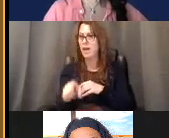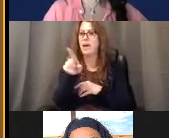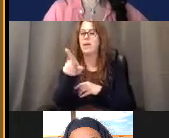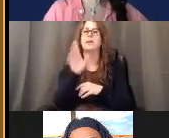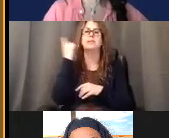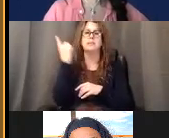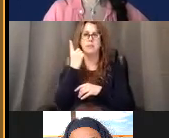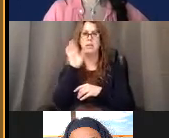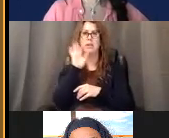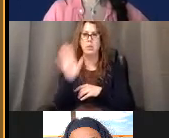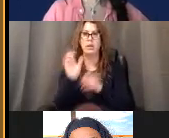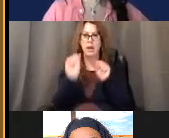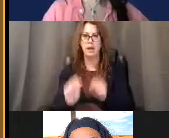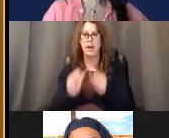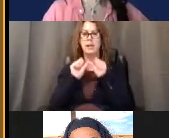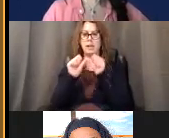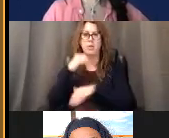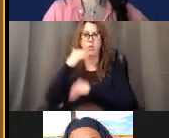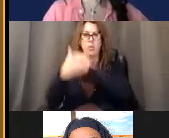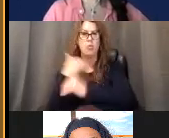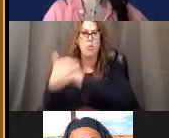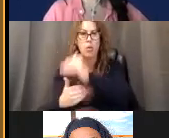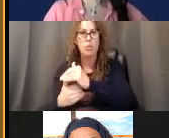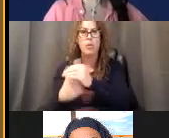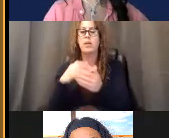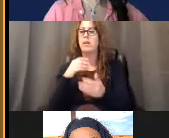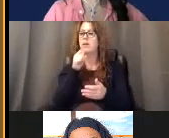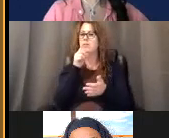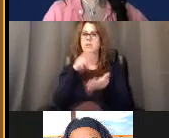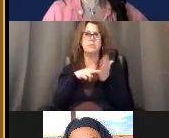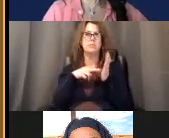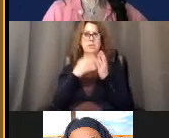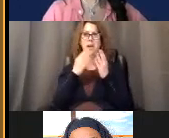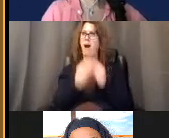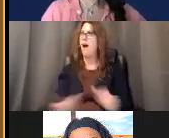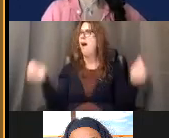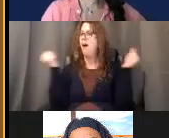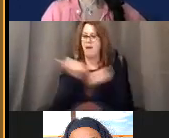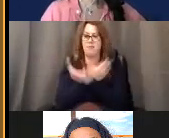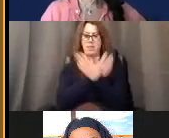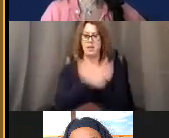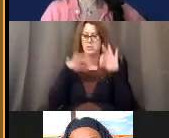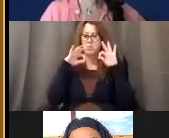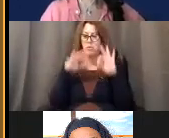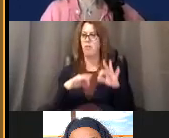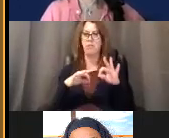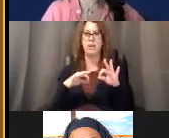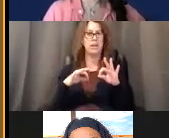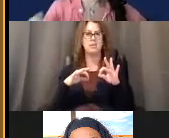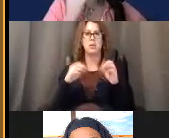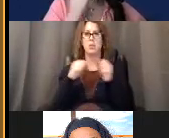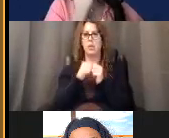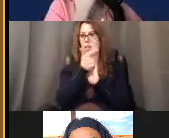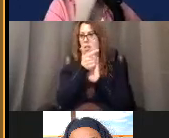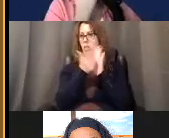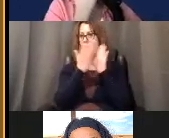forward. Now, please understand, it does not mean everything is suddenly perfect with the prosecutor's office in Ramsey County. But when